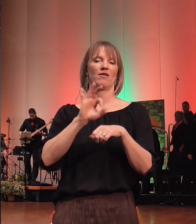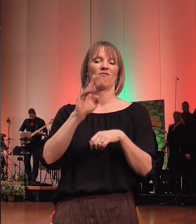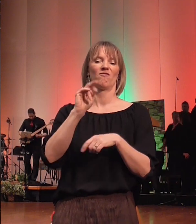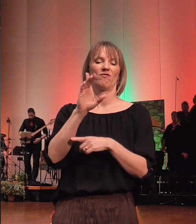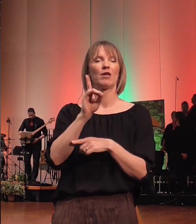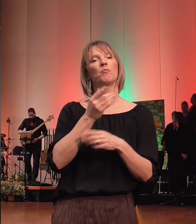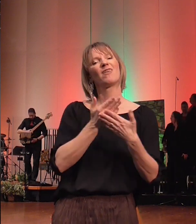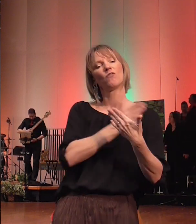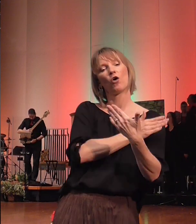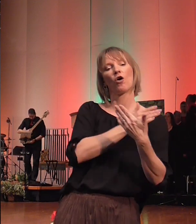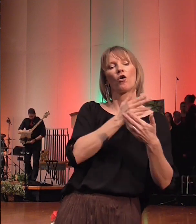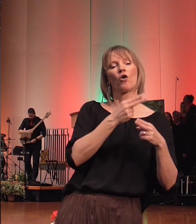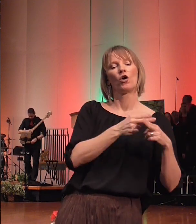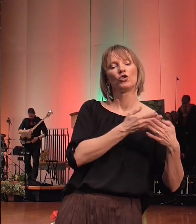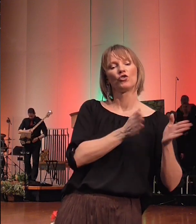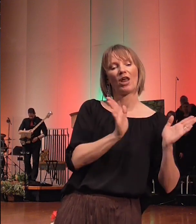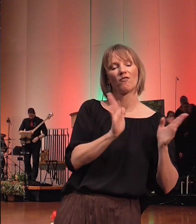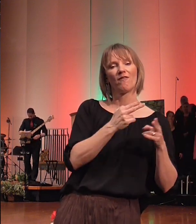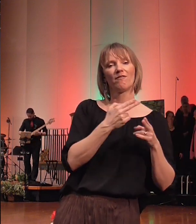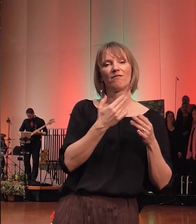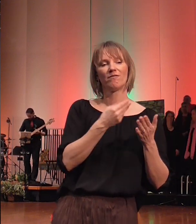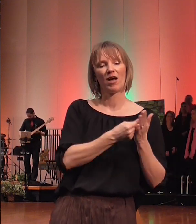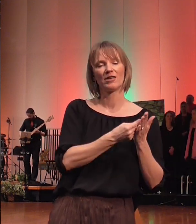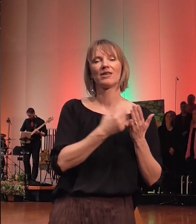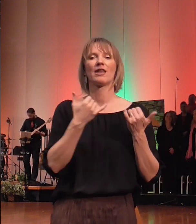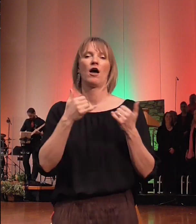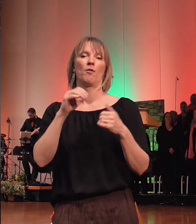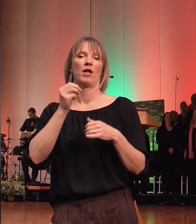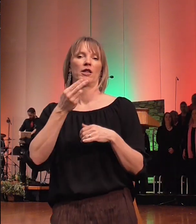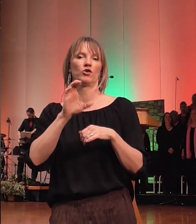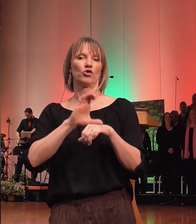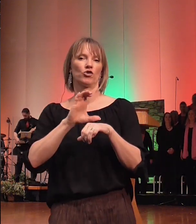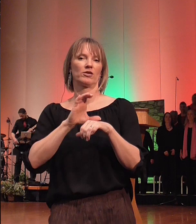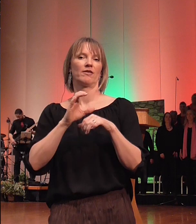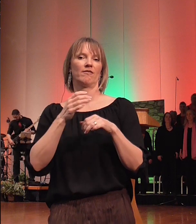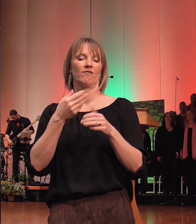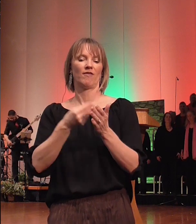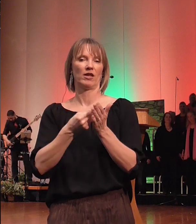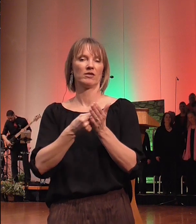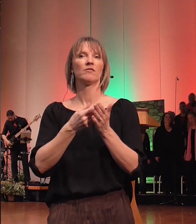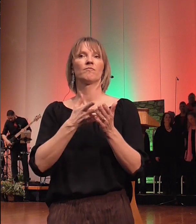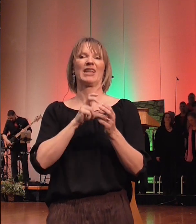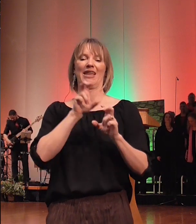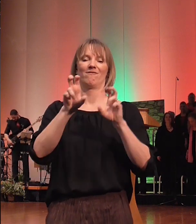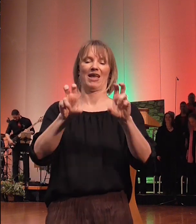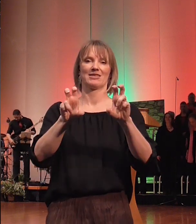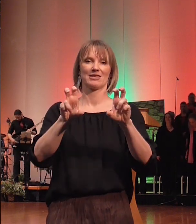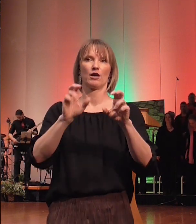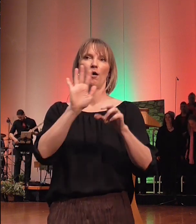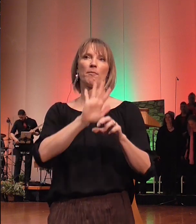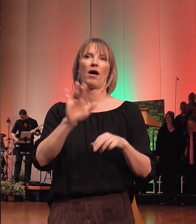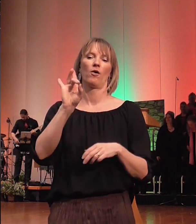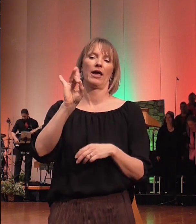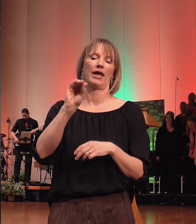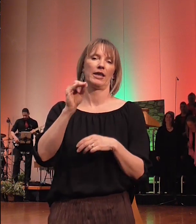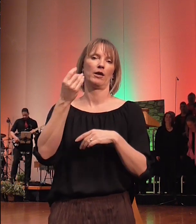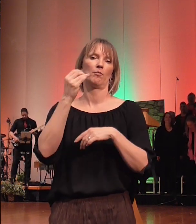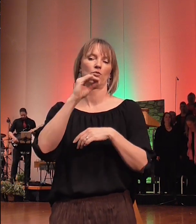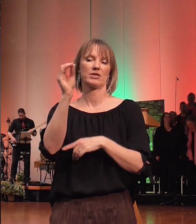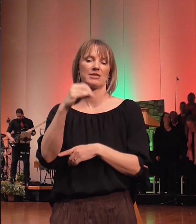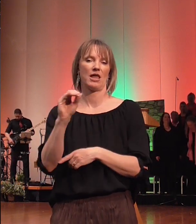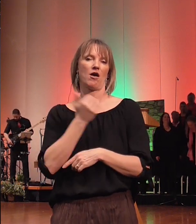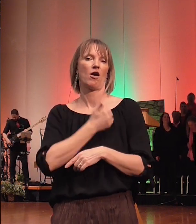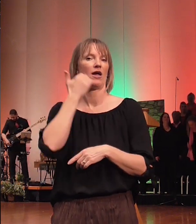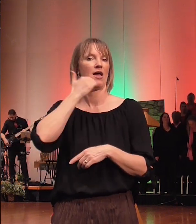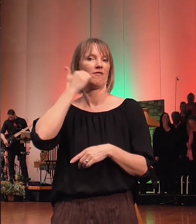Fund. Now it's our Mile High Church Fund. And Michelle, you know, it goes to invest in about 80% of our day-to-day